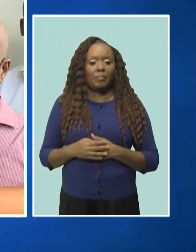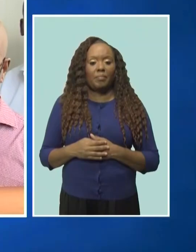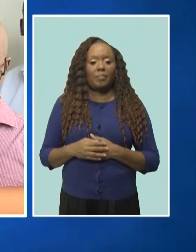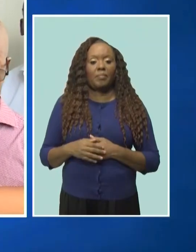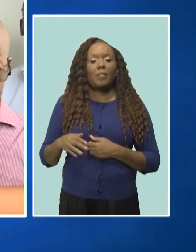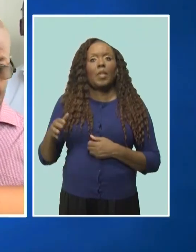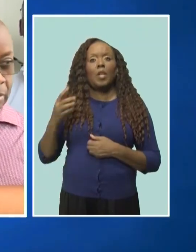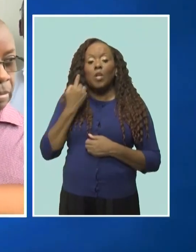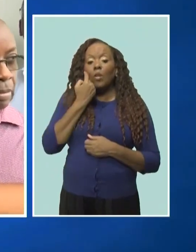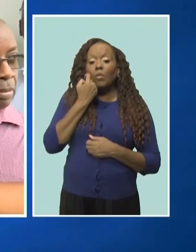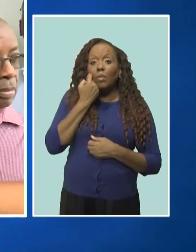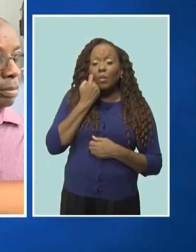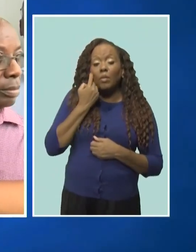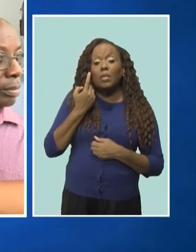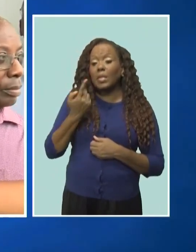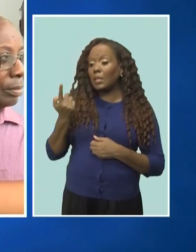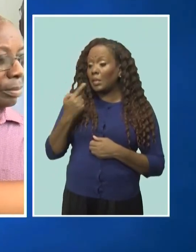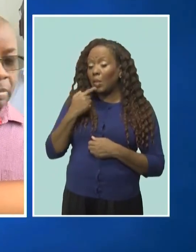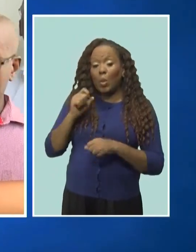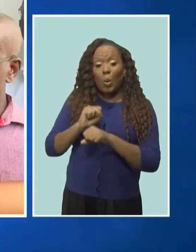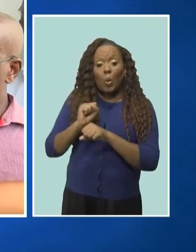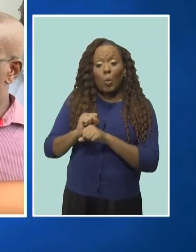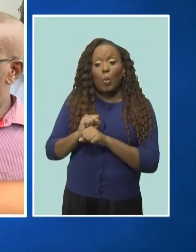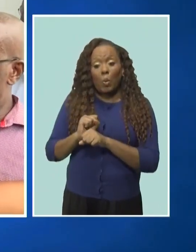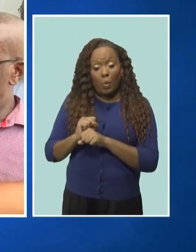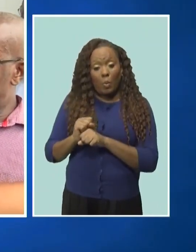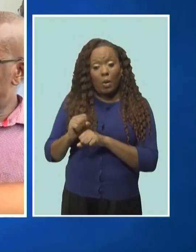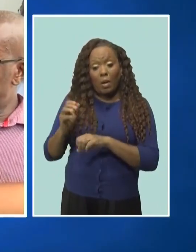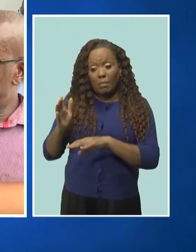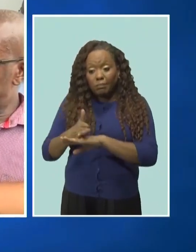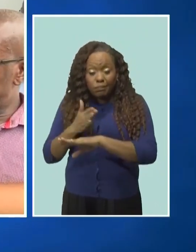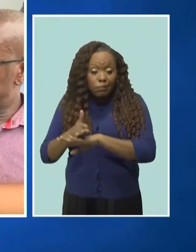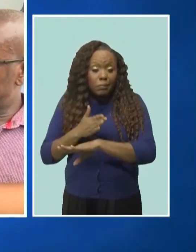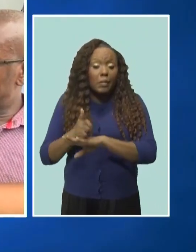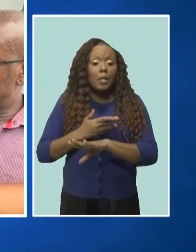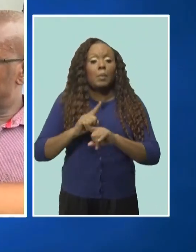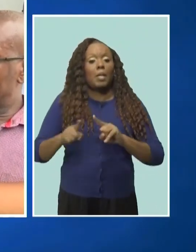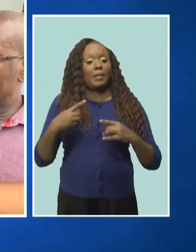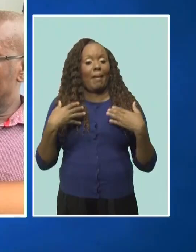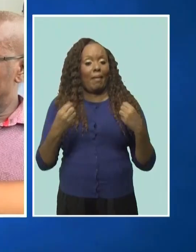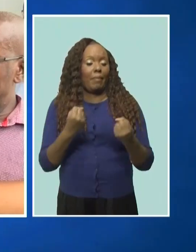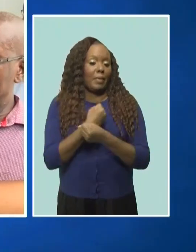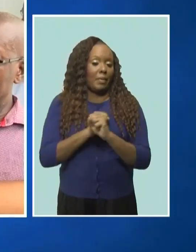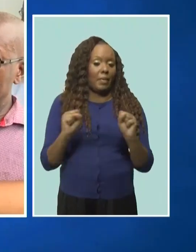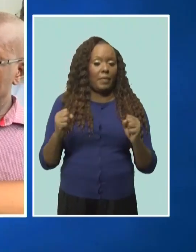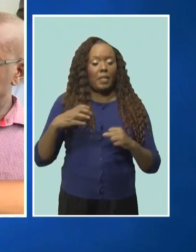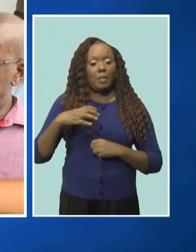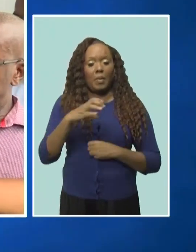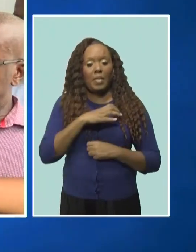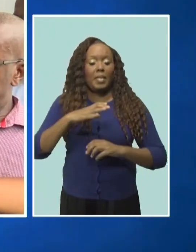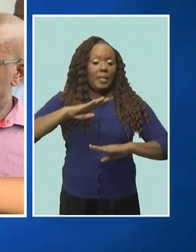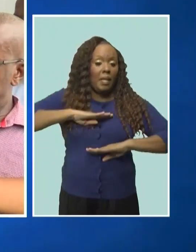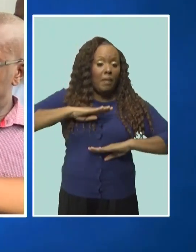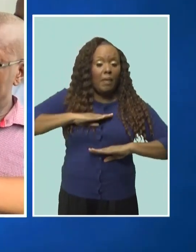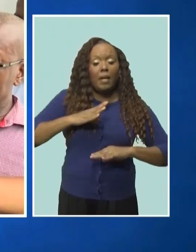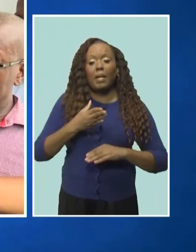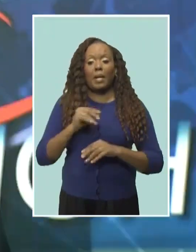said just now, work was done, and the Health and Safety Committee at this point in time is satisfied, and the union is satisfied with what was